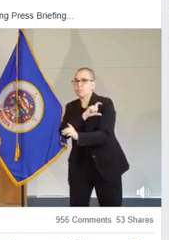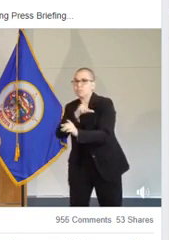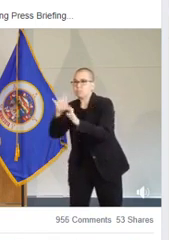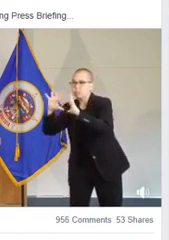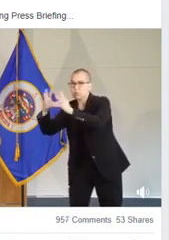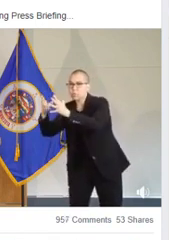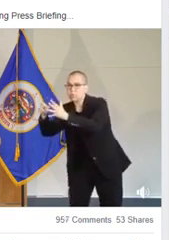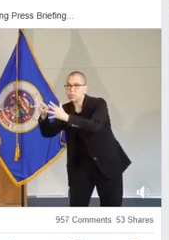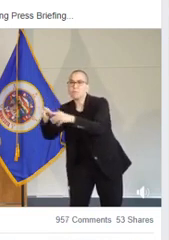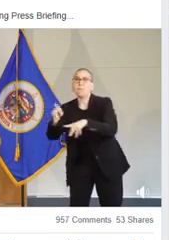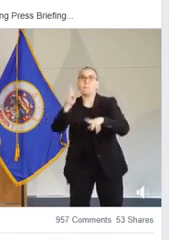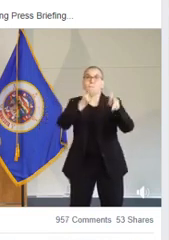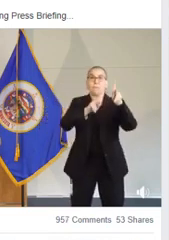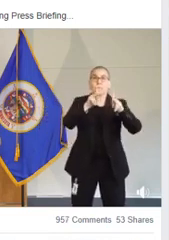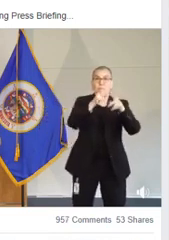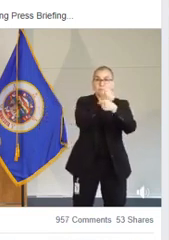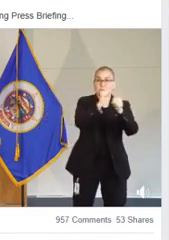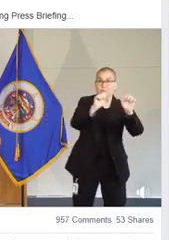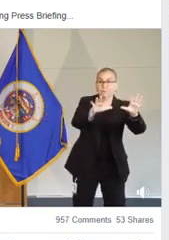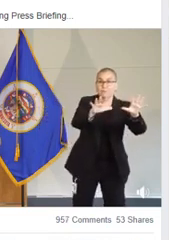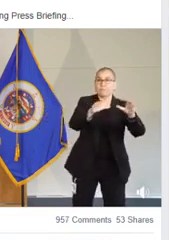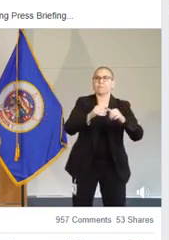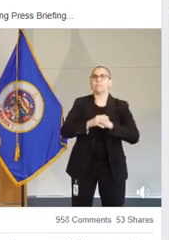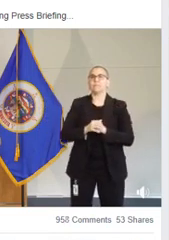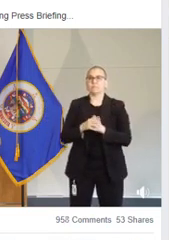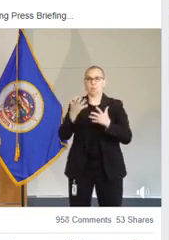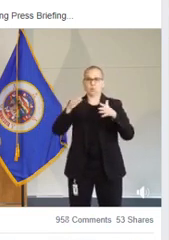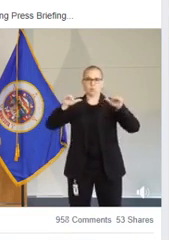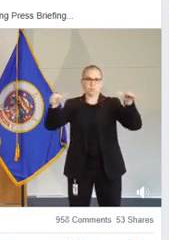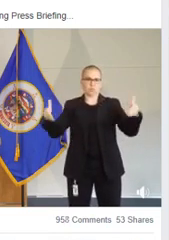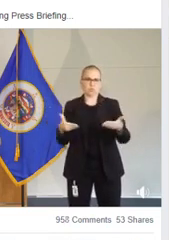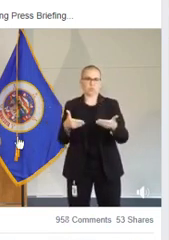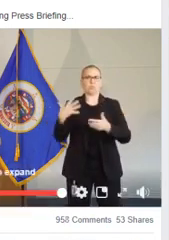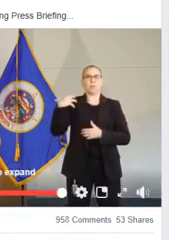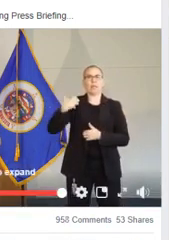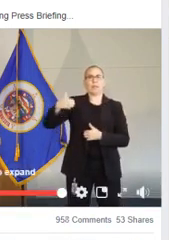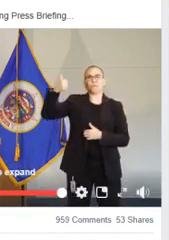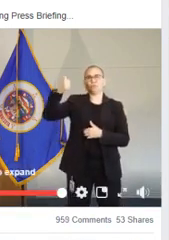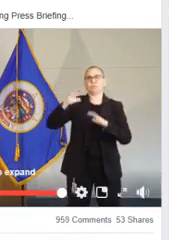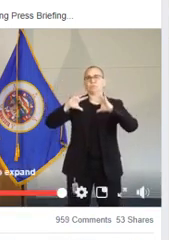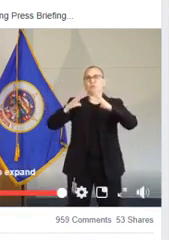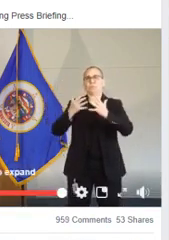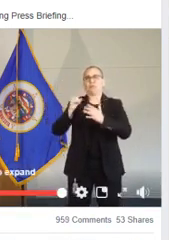like to introduce the Commissioner of the Department of Public Safety, Commissioner John Harrington.